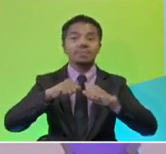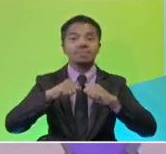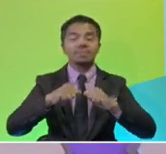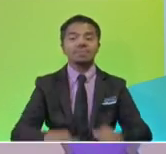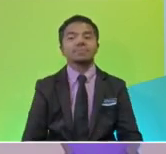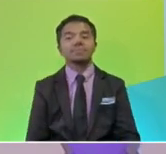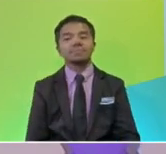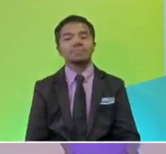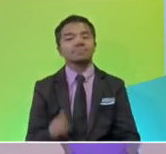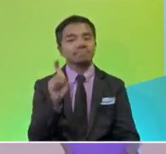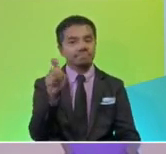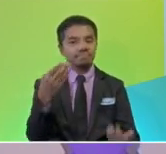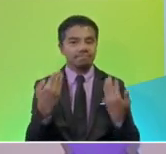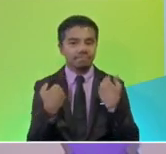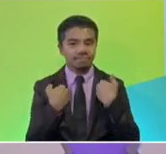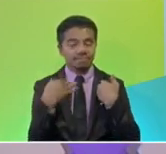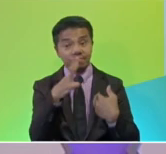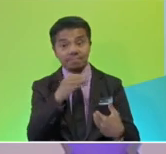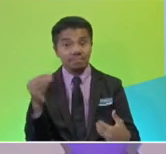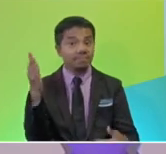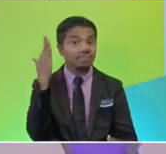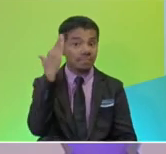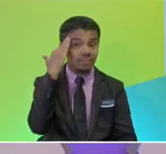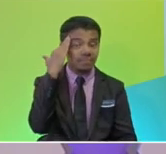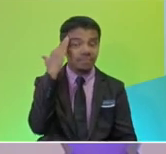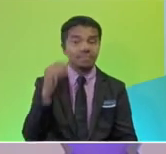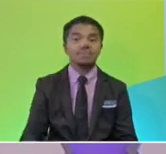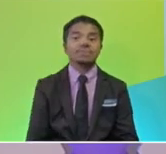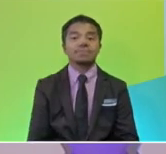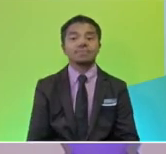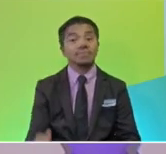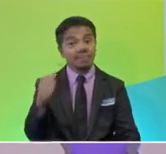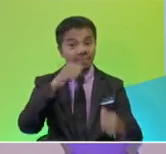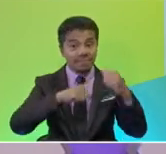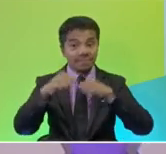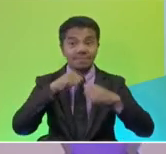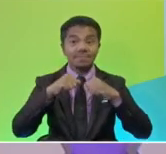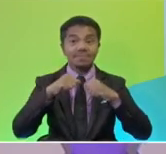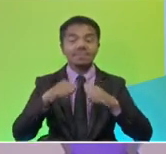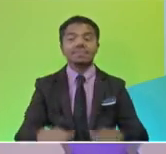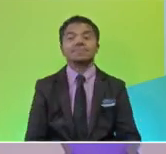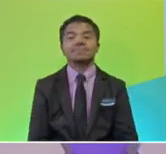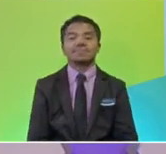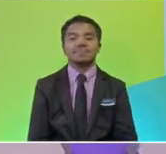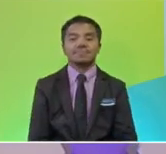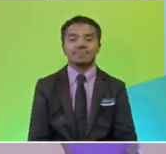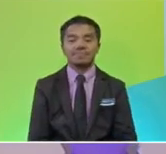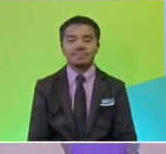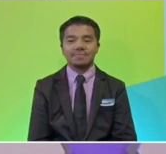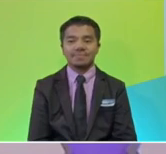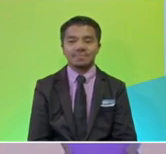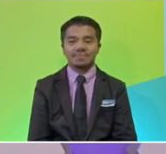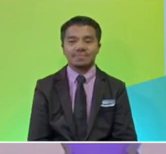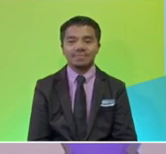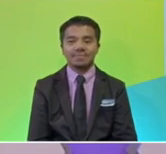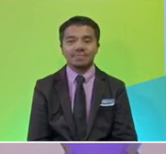condition ourselves with several strategies that we can use when we want to find specific information in the text. Okay.